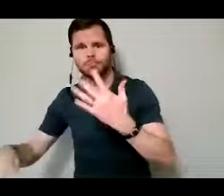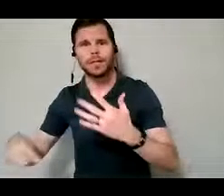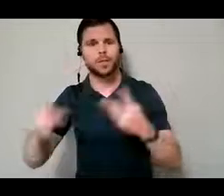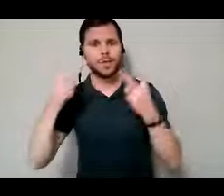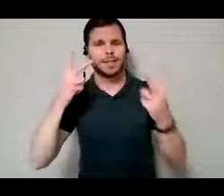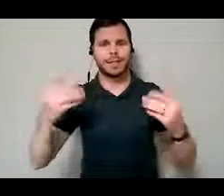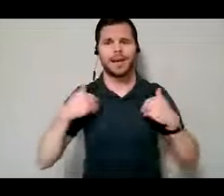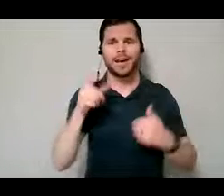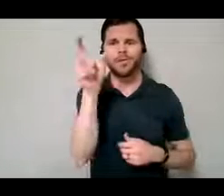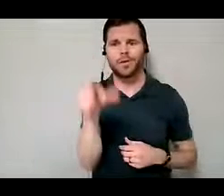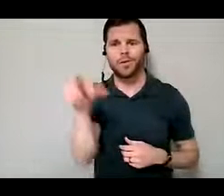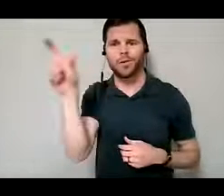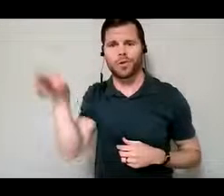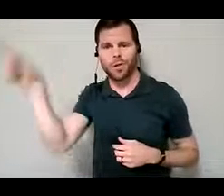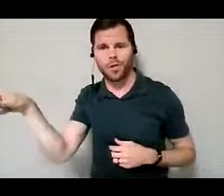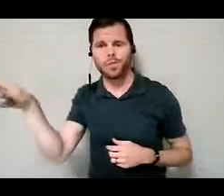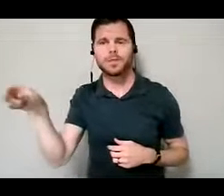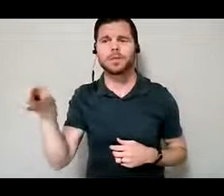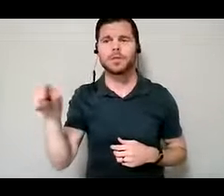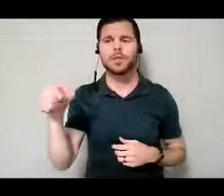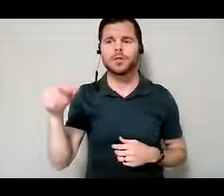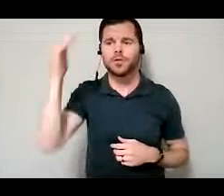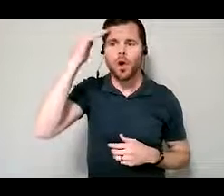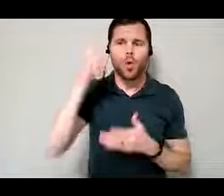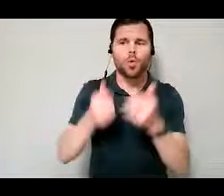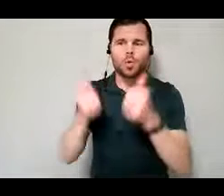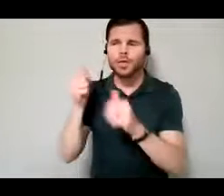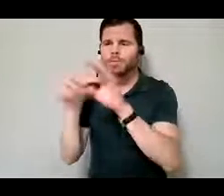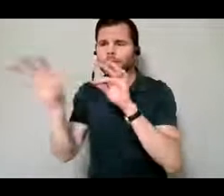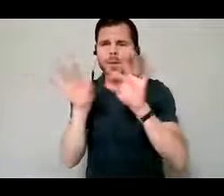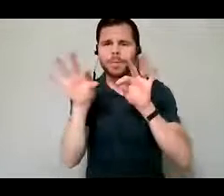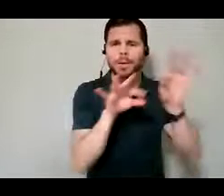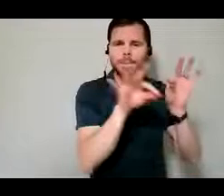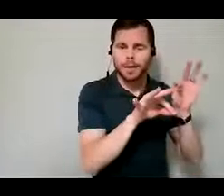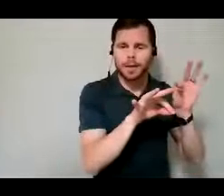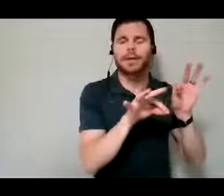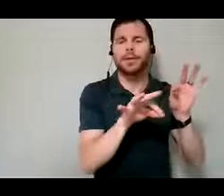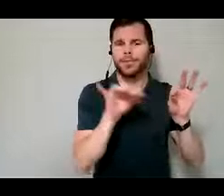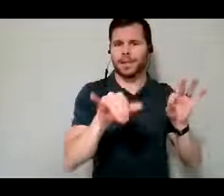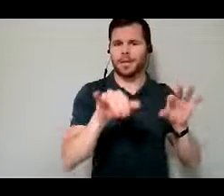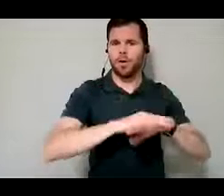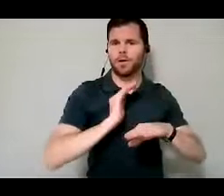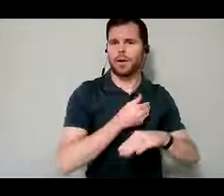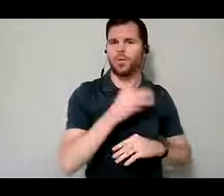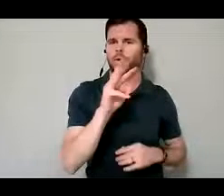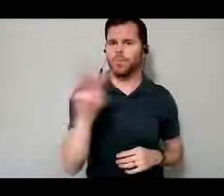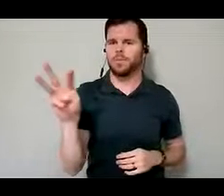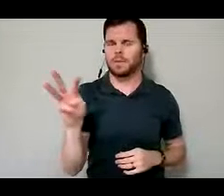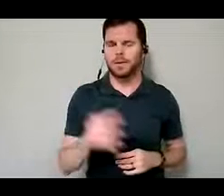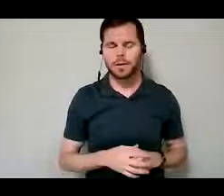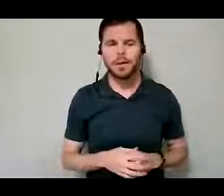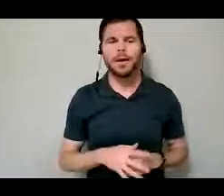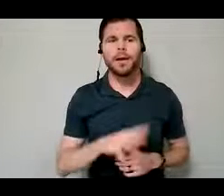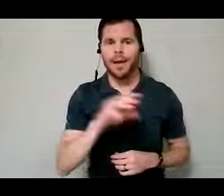on selecting, okay, what are the courses going to be for each grade level? And those are included on our website, as I mentioned, and then the sequence